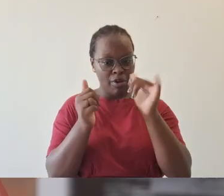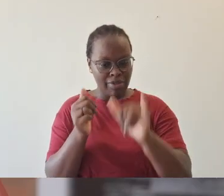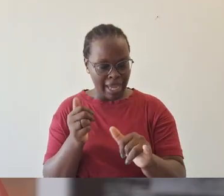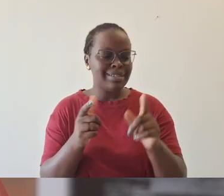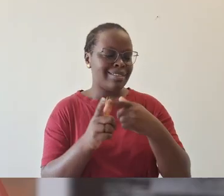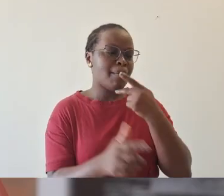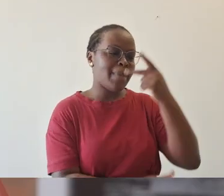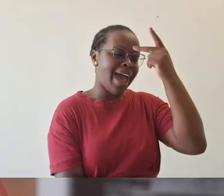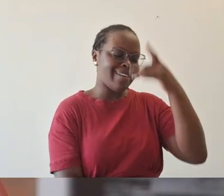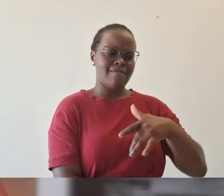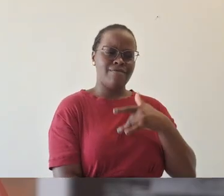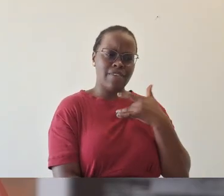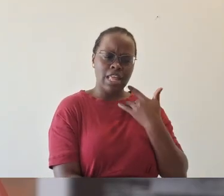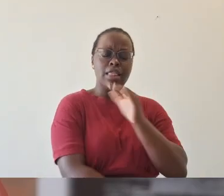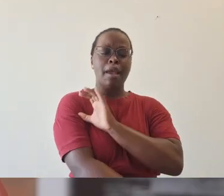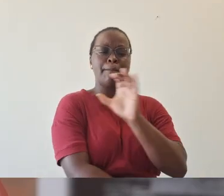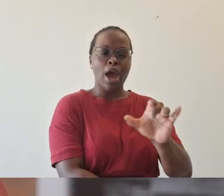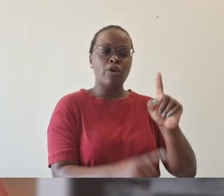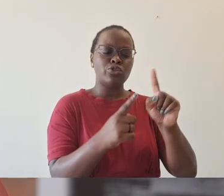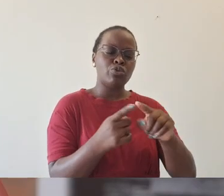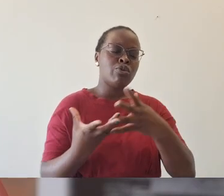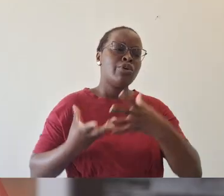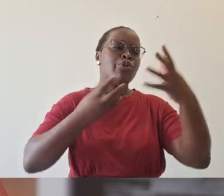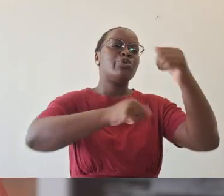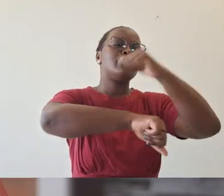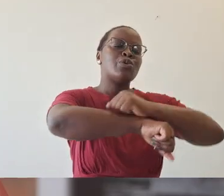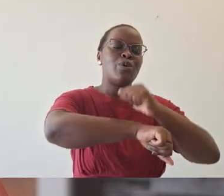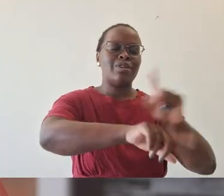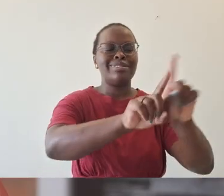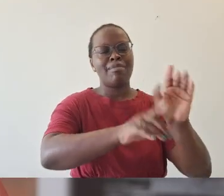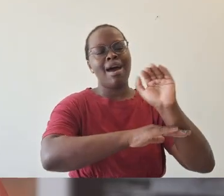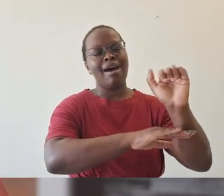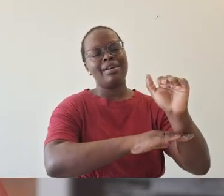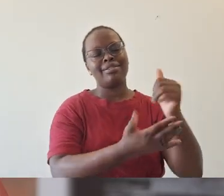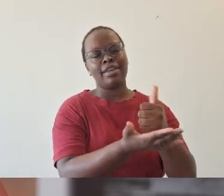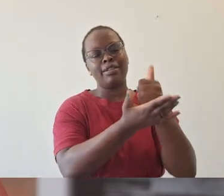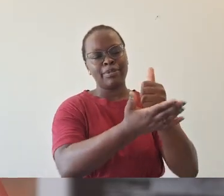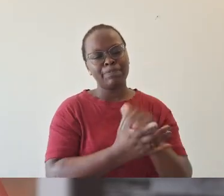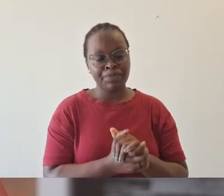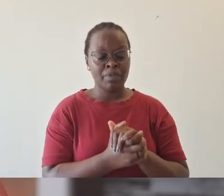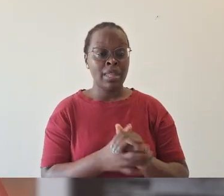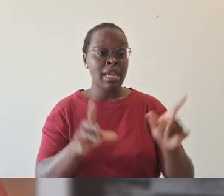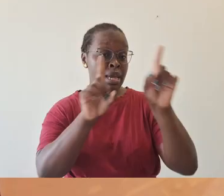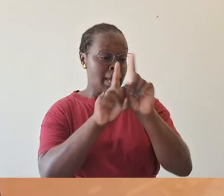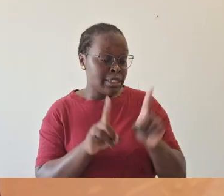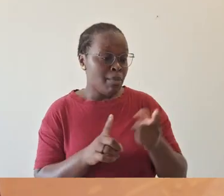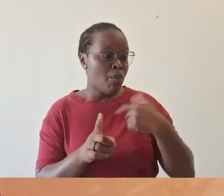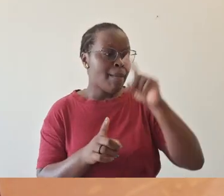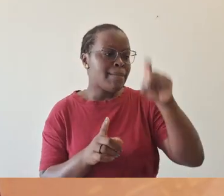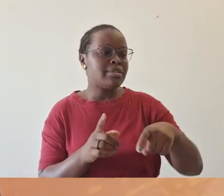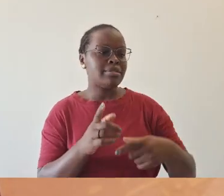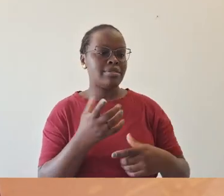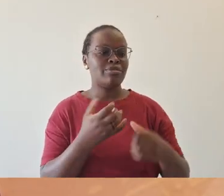one. Empowering the institutions that already exist, like National Parents Association, but then also strengthening the bonds between the school